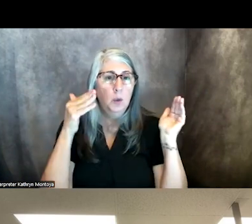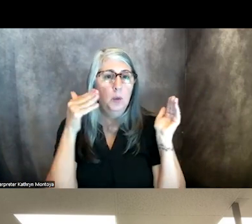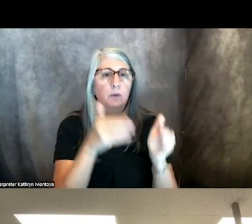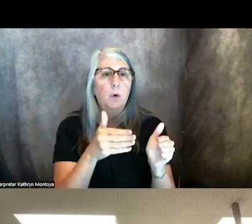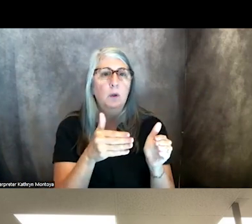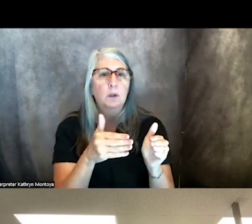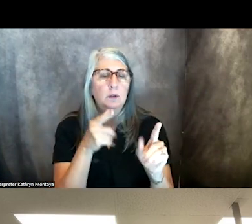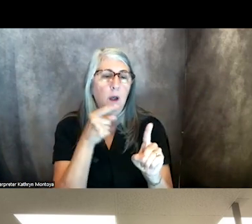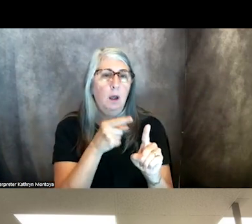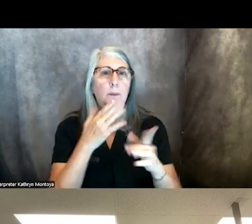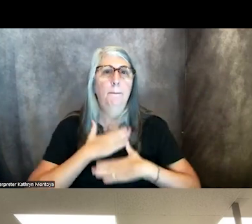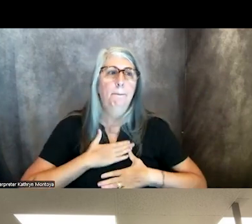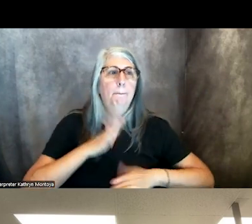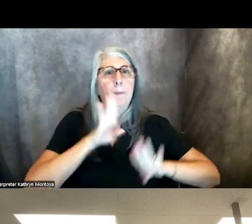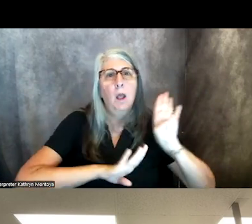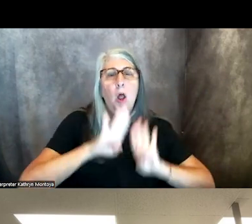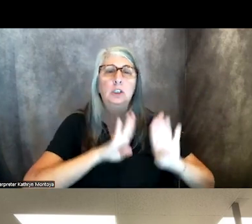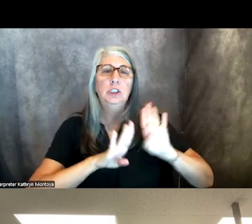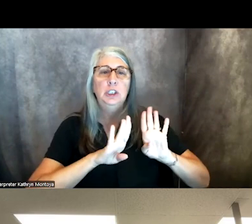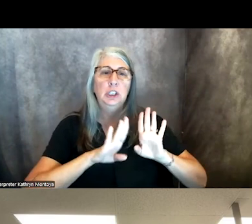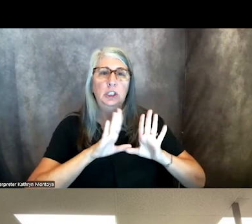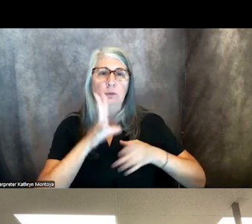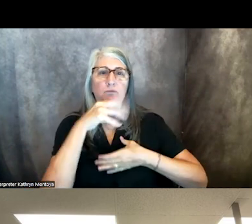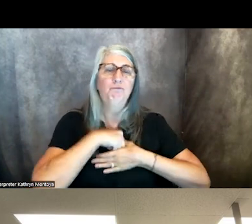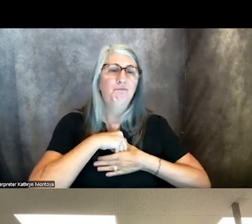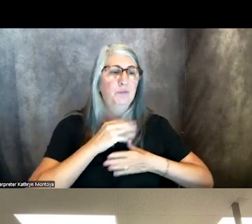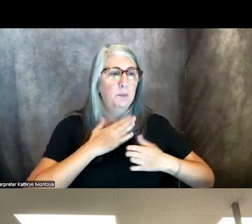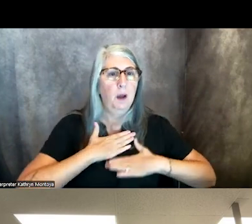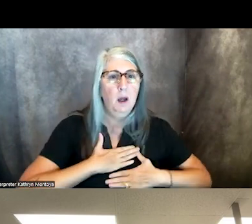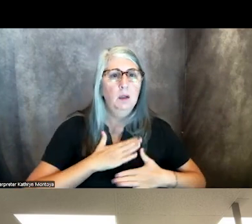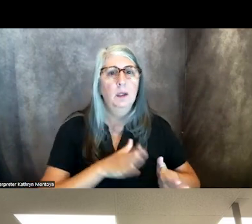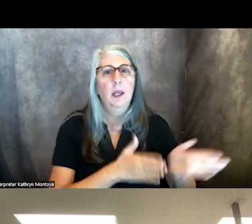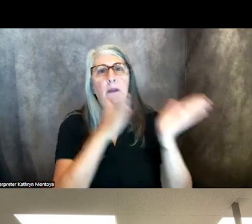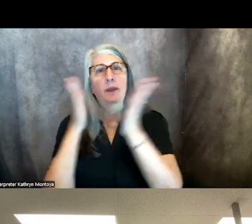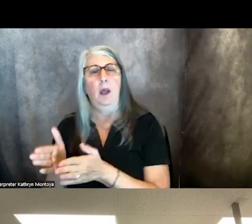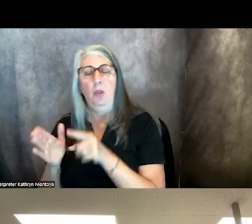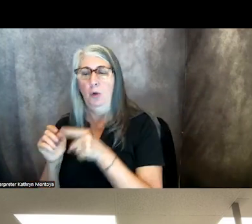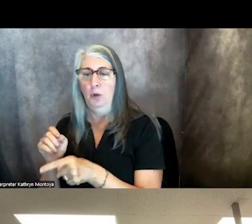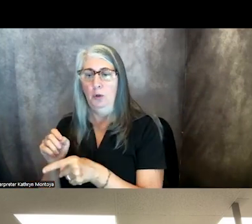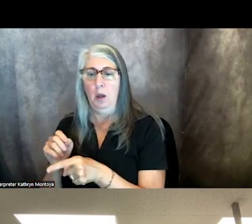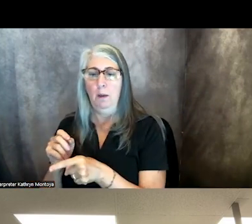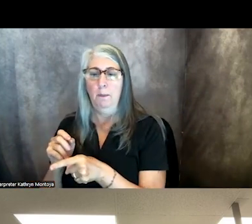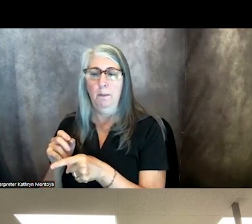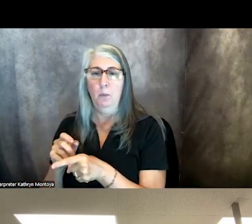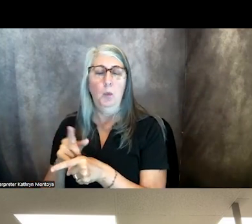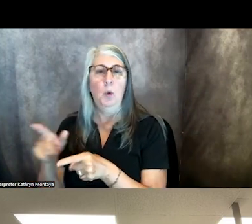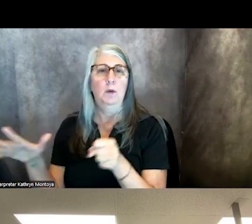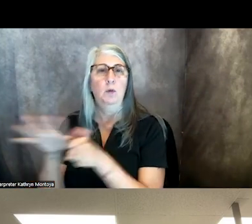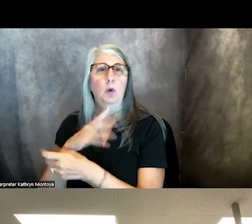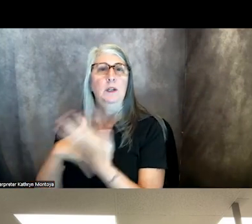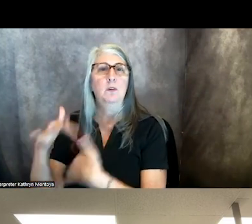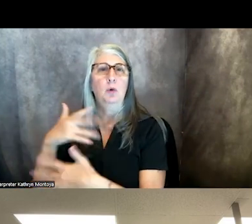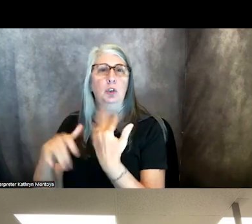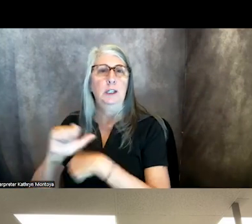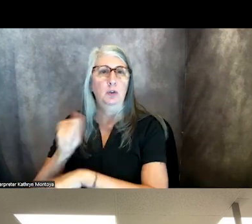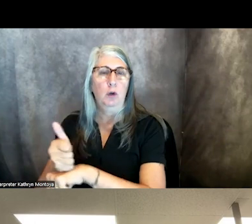on biology and biological makeup, and the other aspect where it's entirely socially